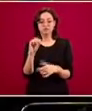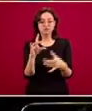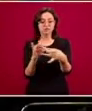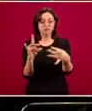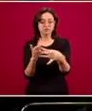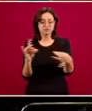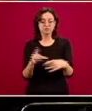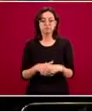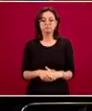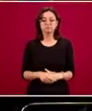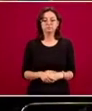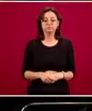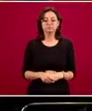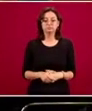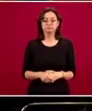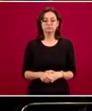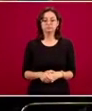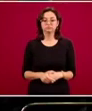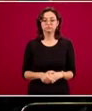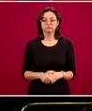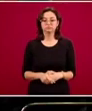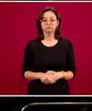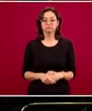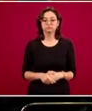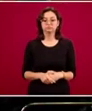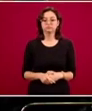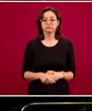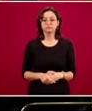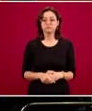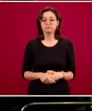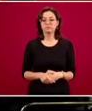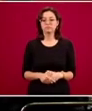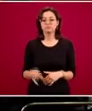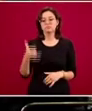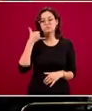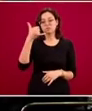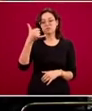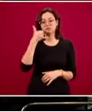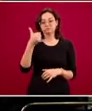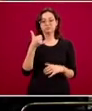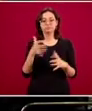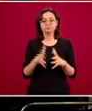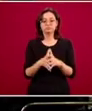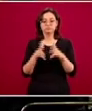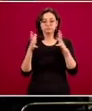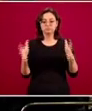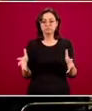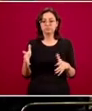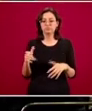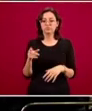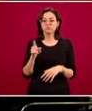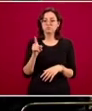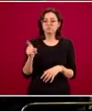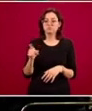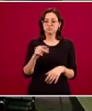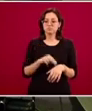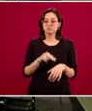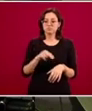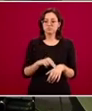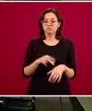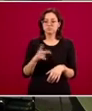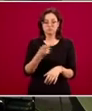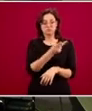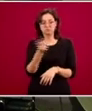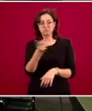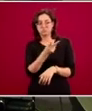but we are prepared to deal with an increase should we see it during the following weeks. The calls have increased by a factor